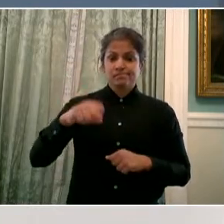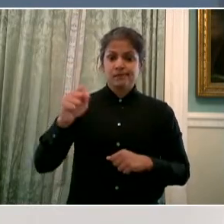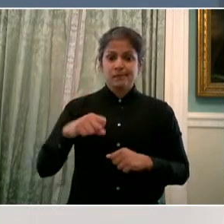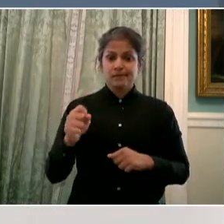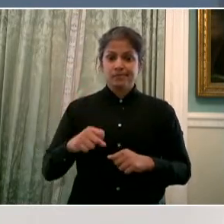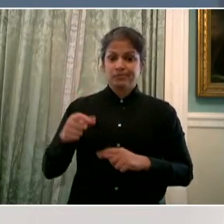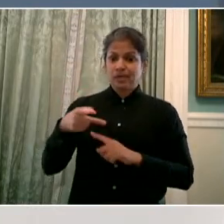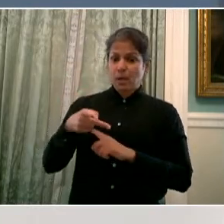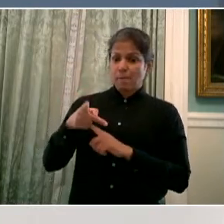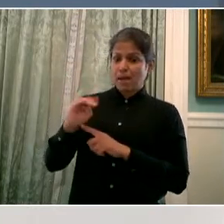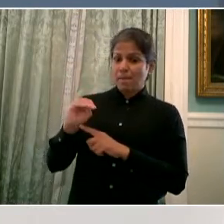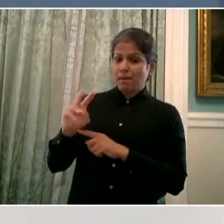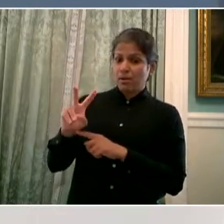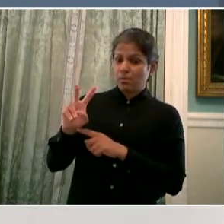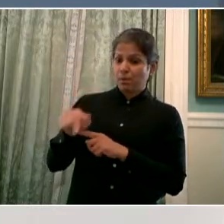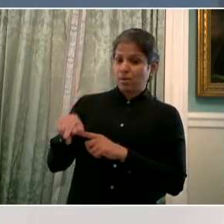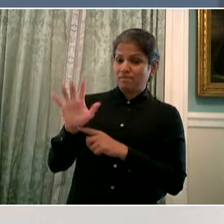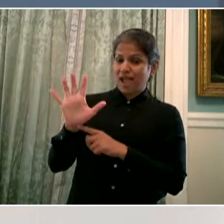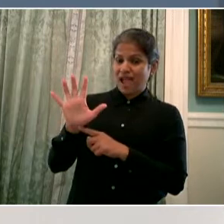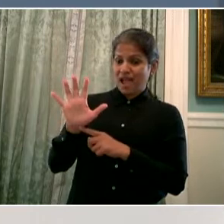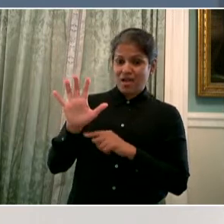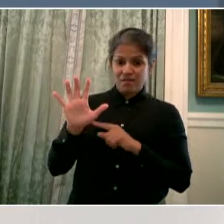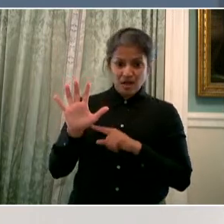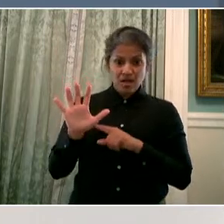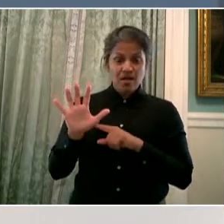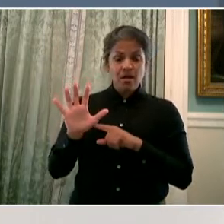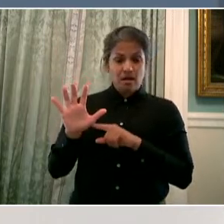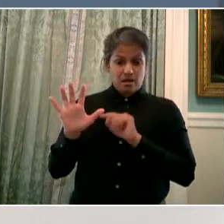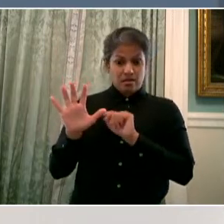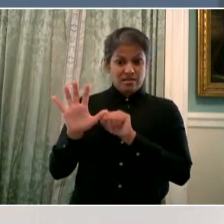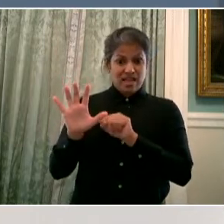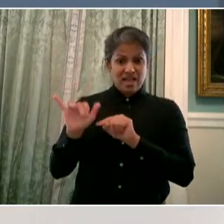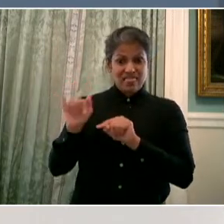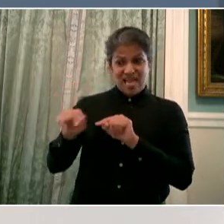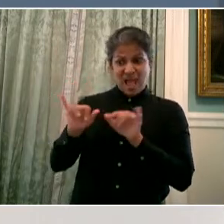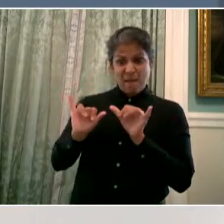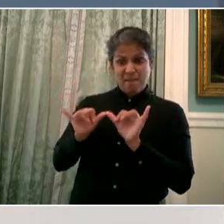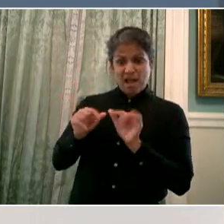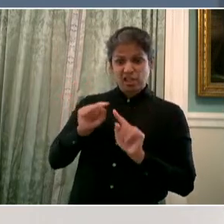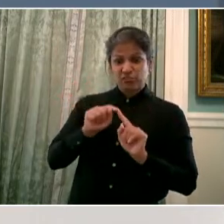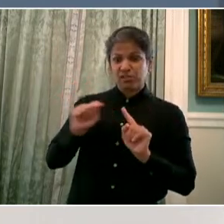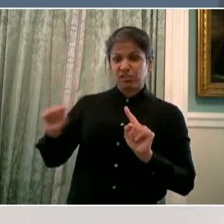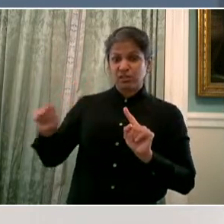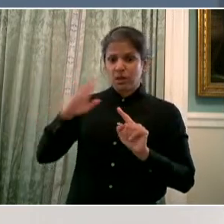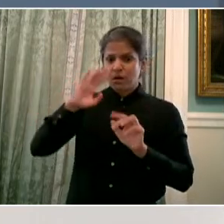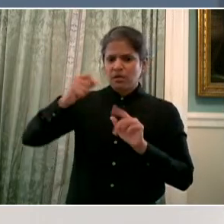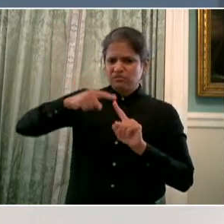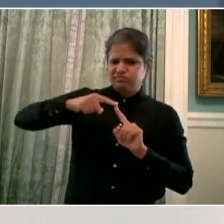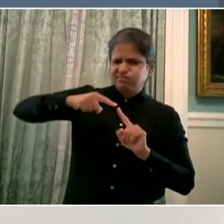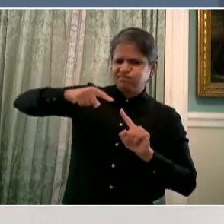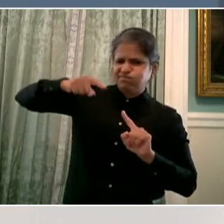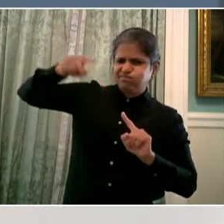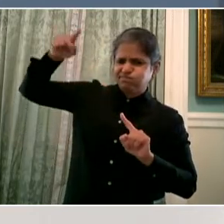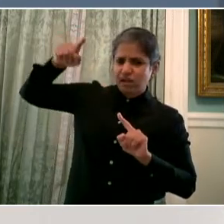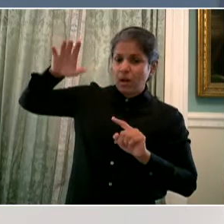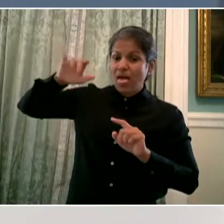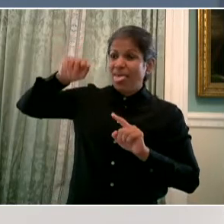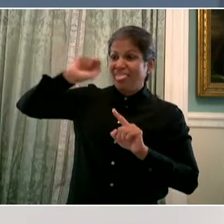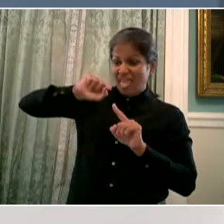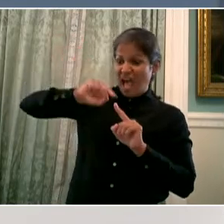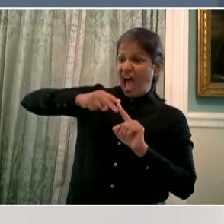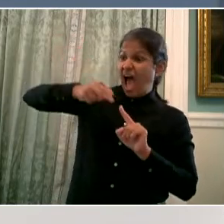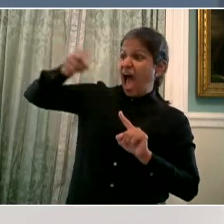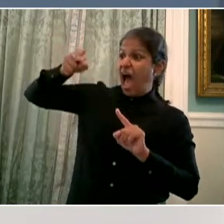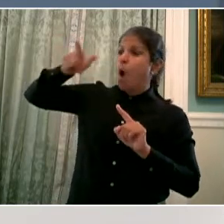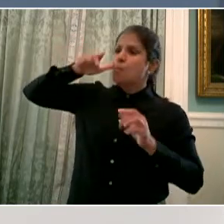size, 2.5 or higher, that can cause damage to your lungs, damage to your mucous membranes, damage to your heart